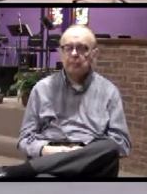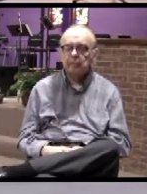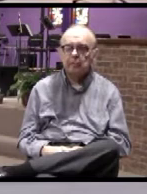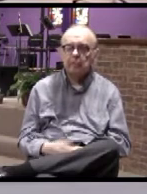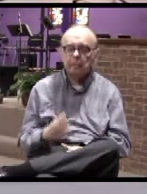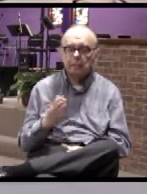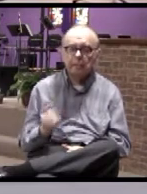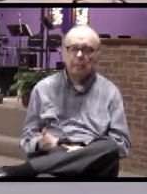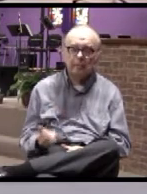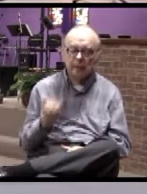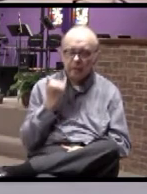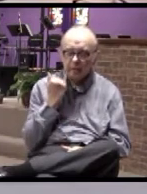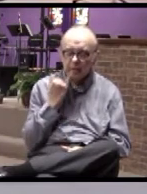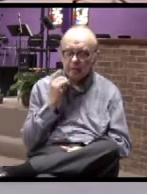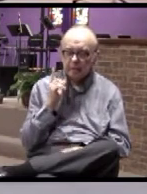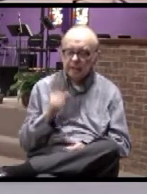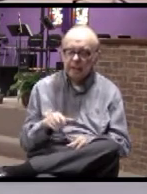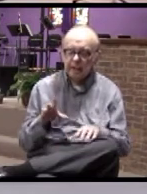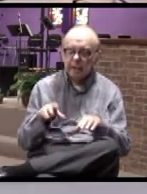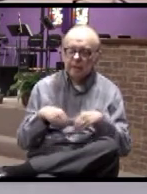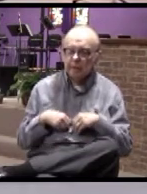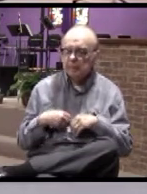Because if you can't accept anyone,